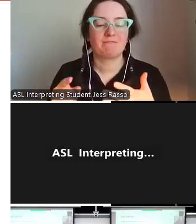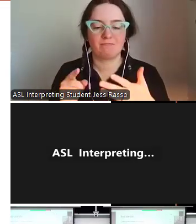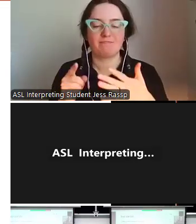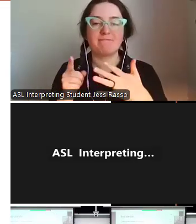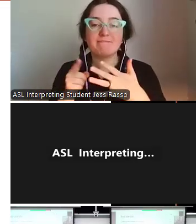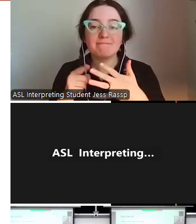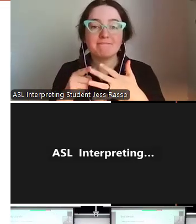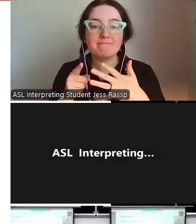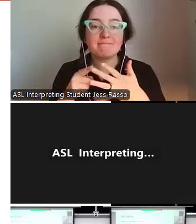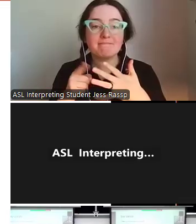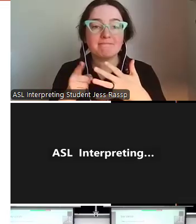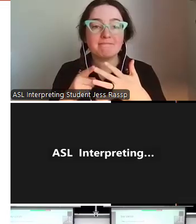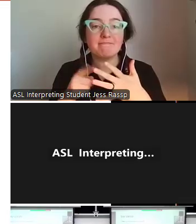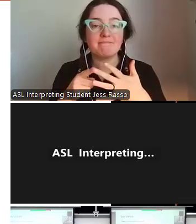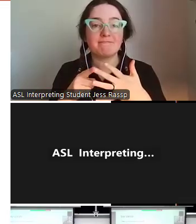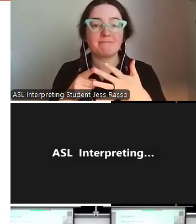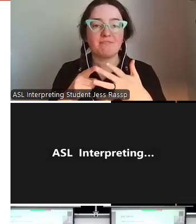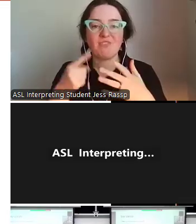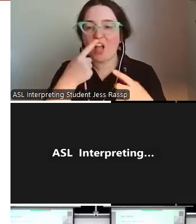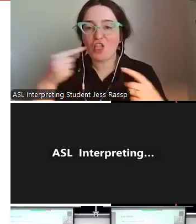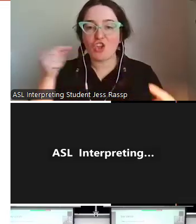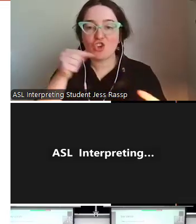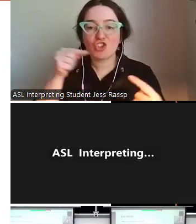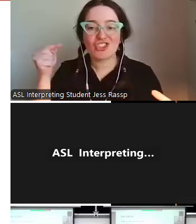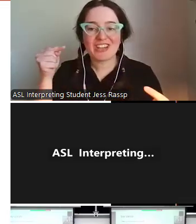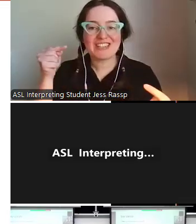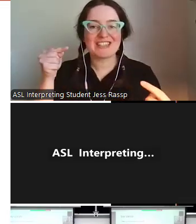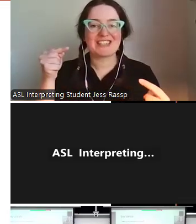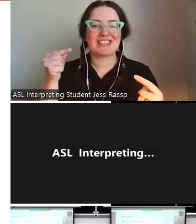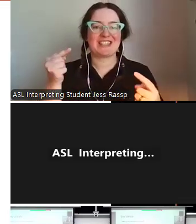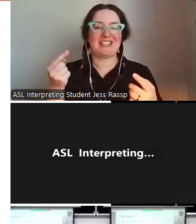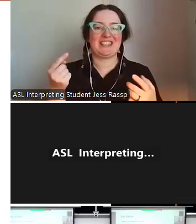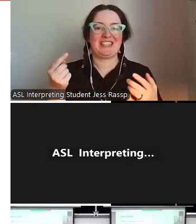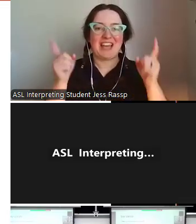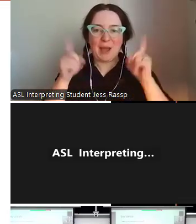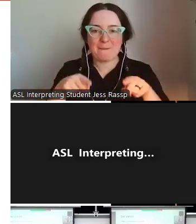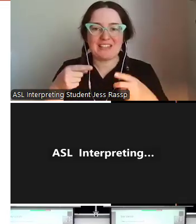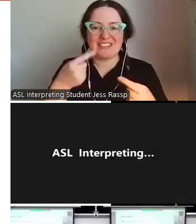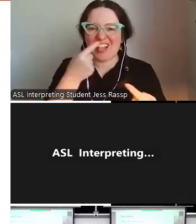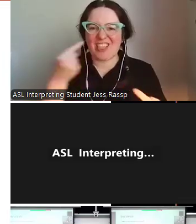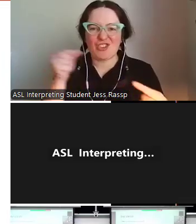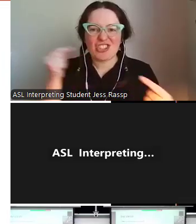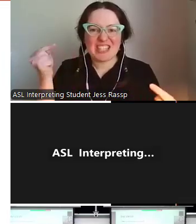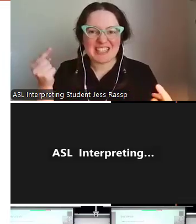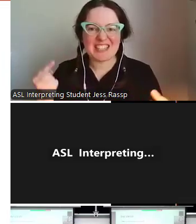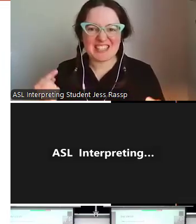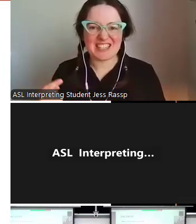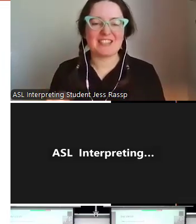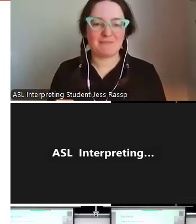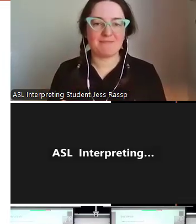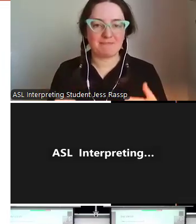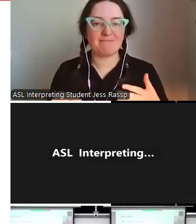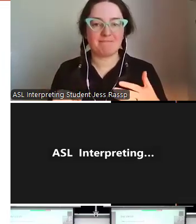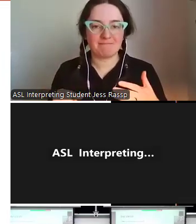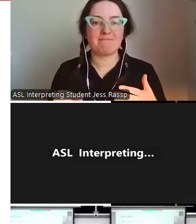hyaluronidase is another one that allows the venom to spread. All right. The histamine, that's going to be normally